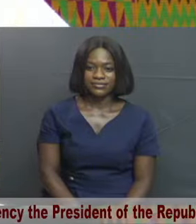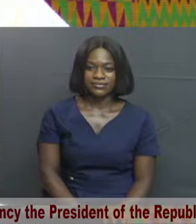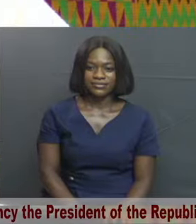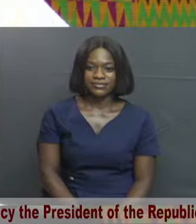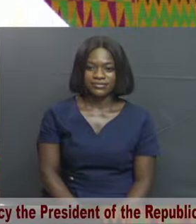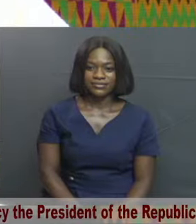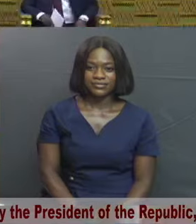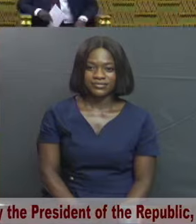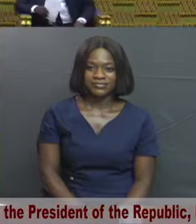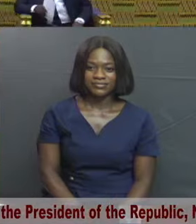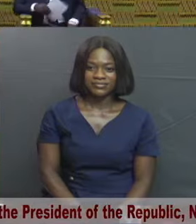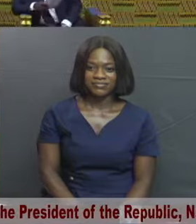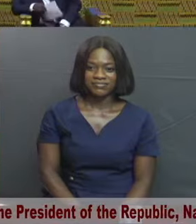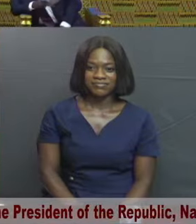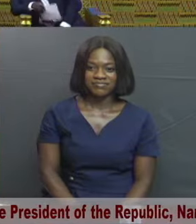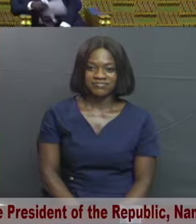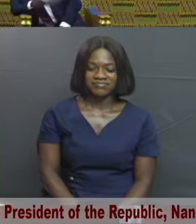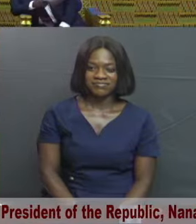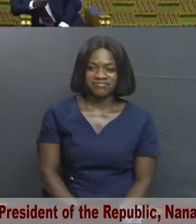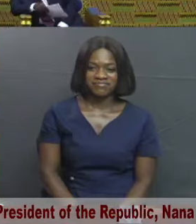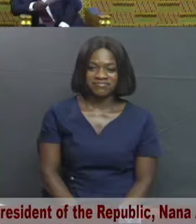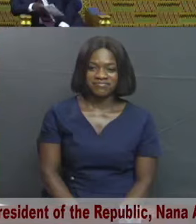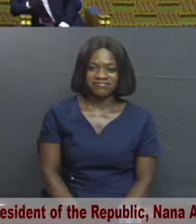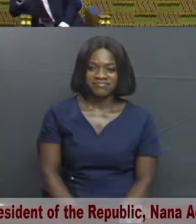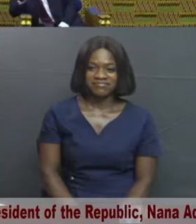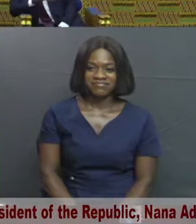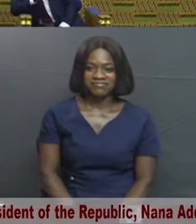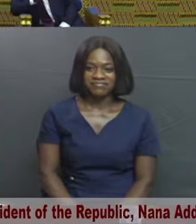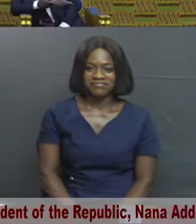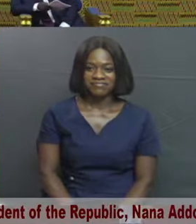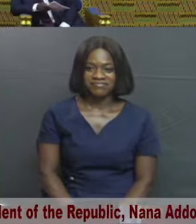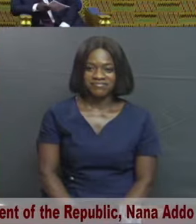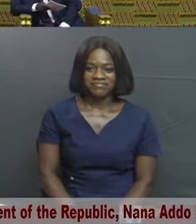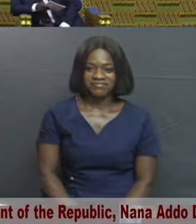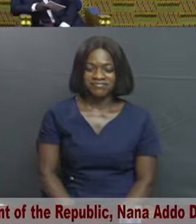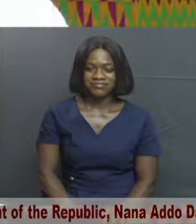can we finish can we